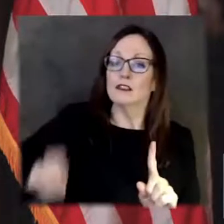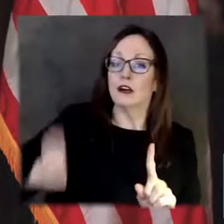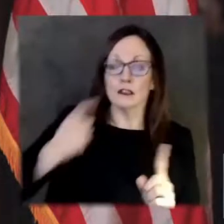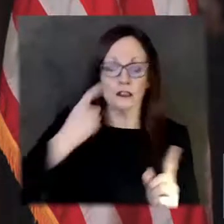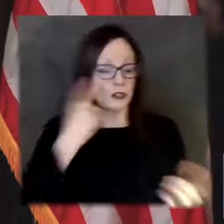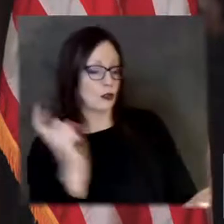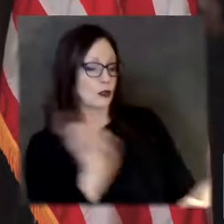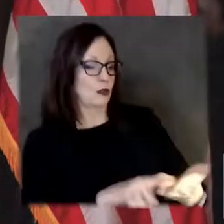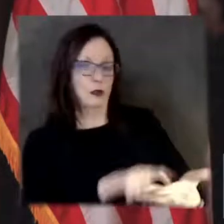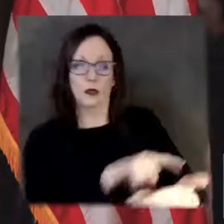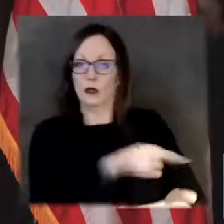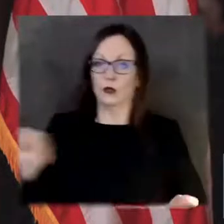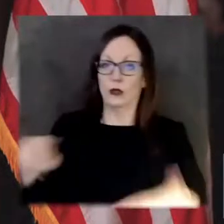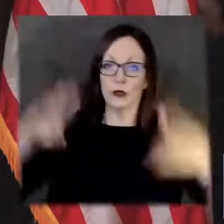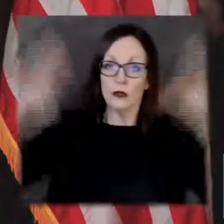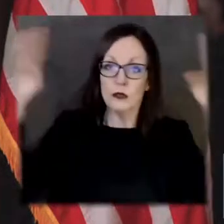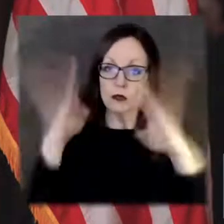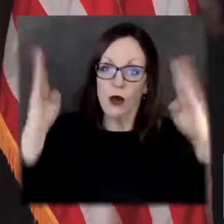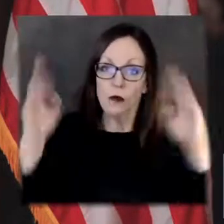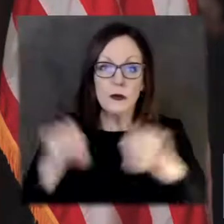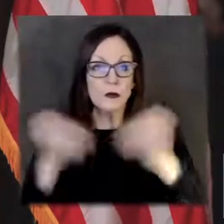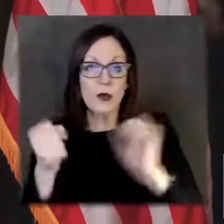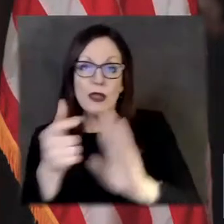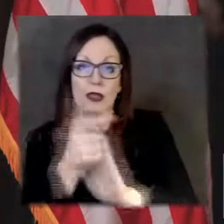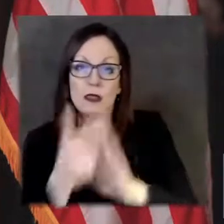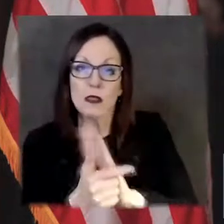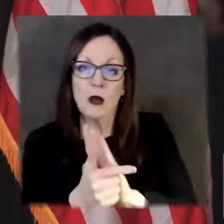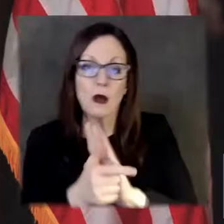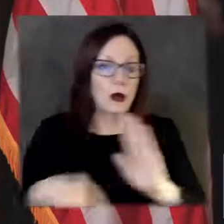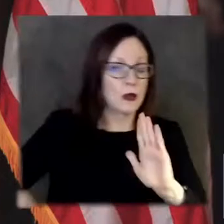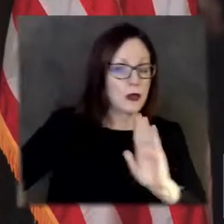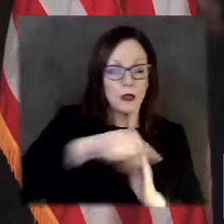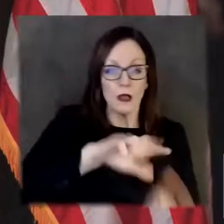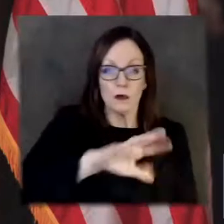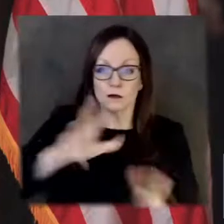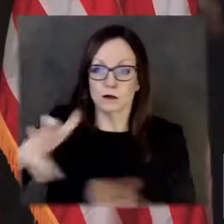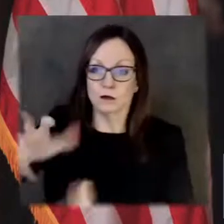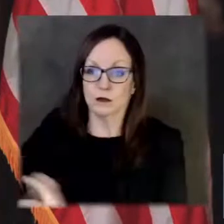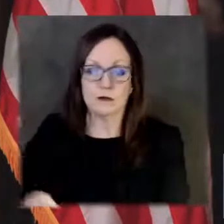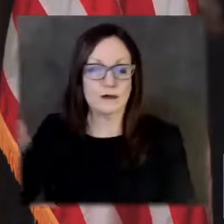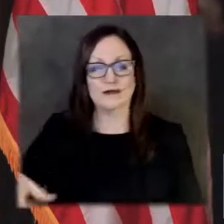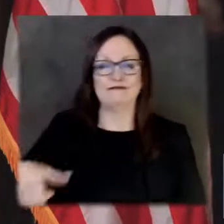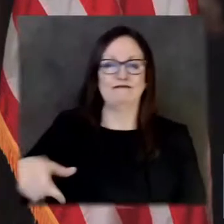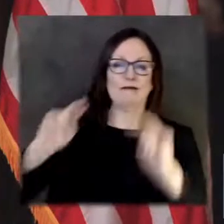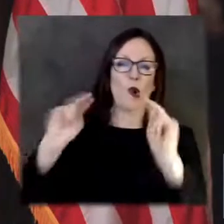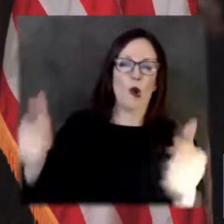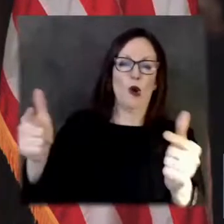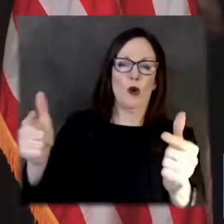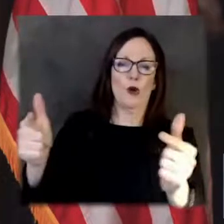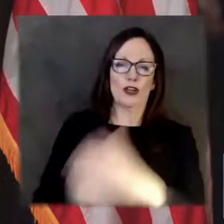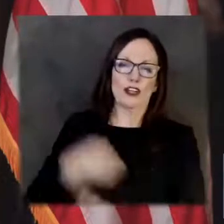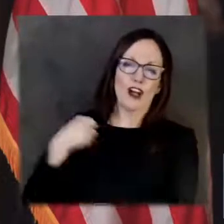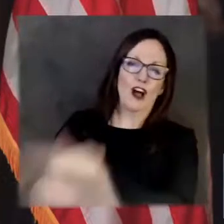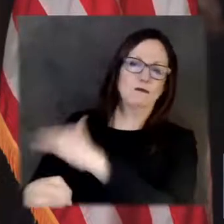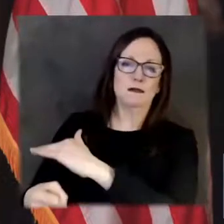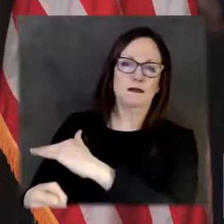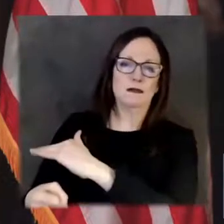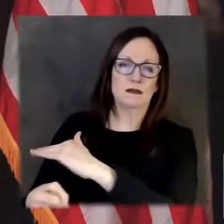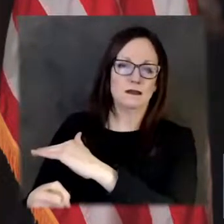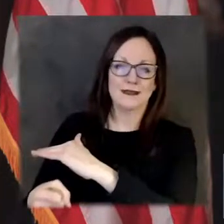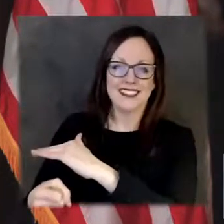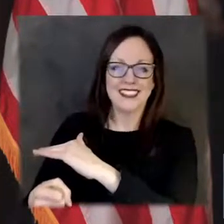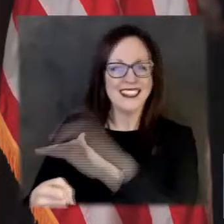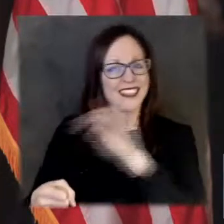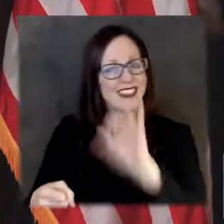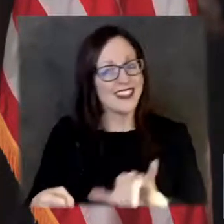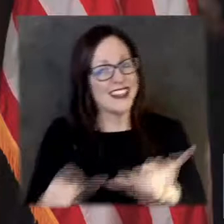youth's risk, treatment needs, and the severity of the offense. Our justice system should be about both